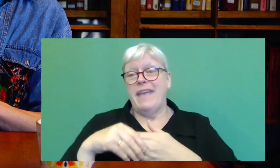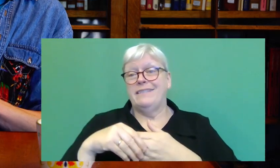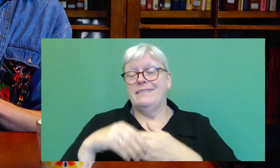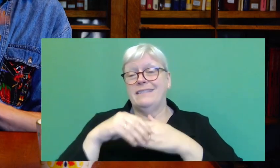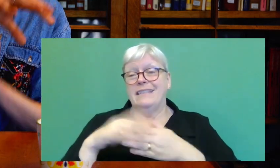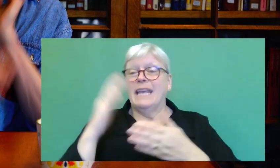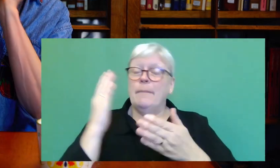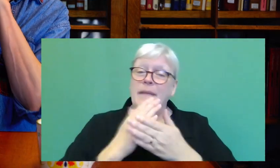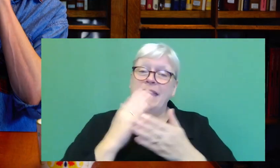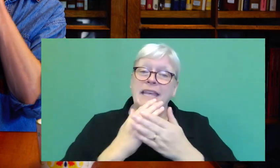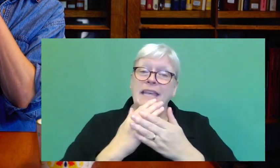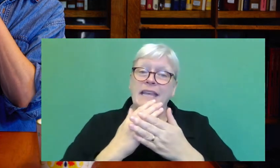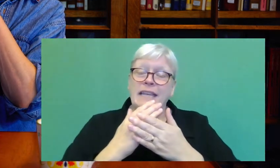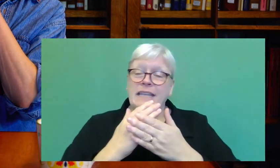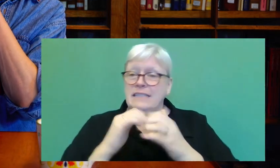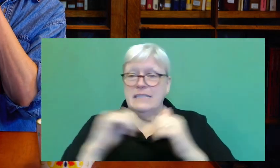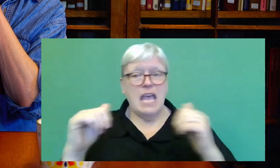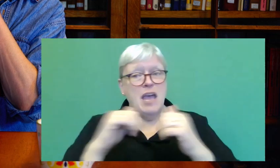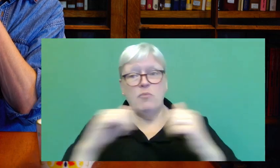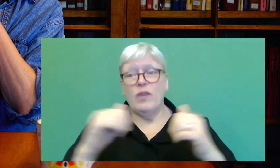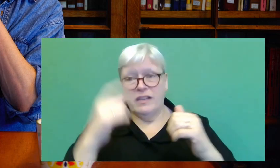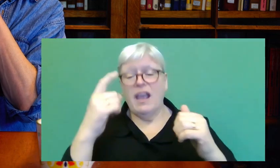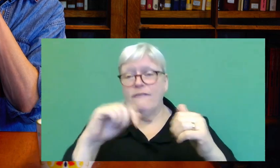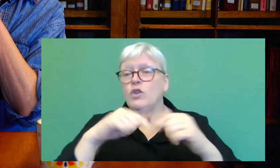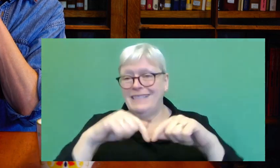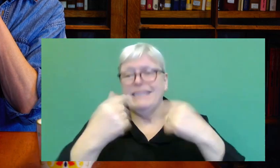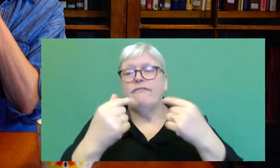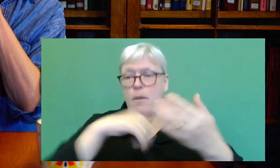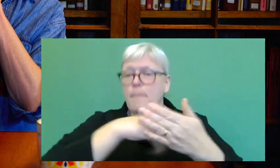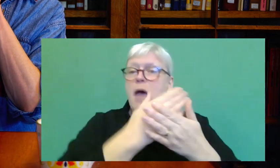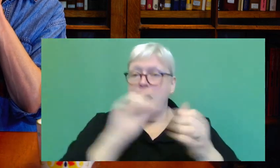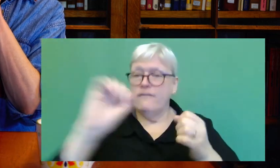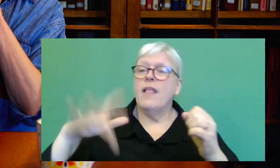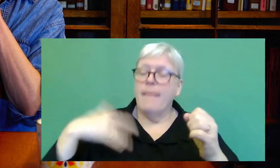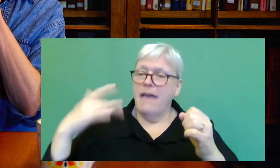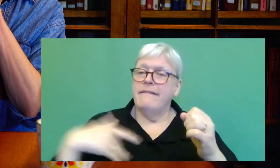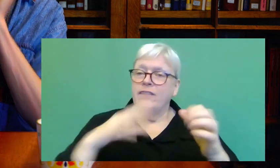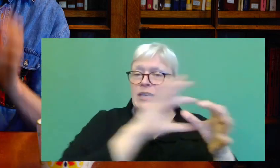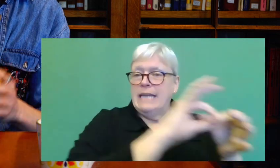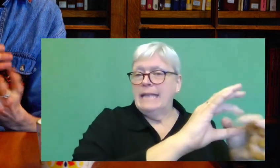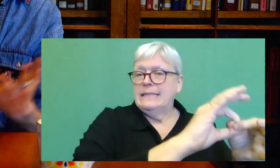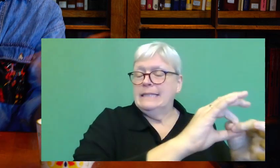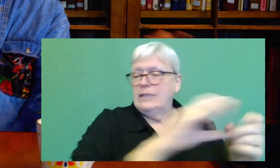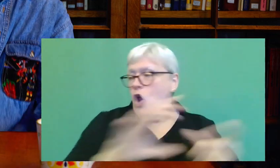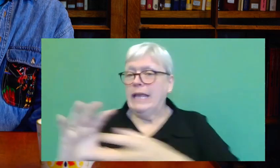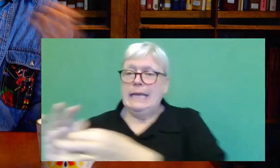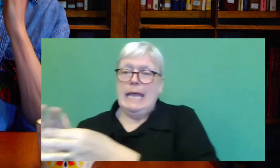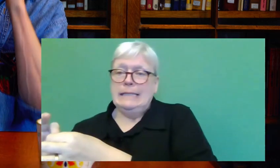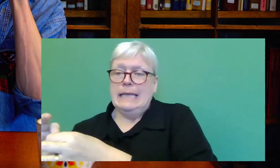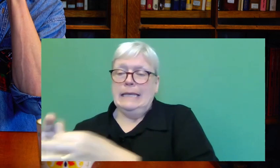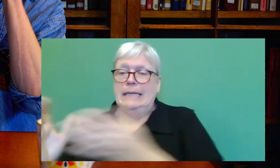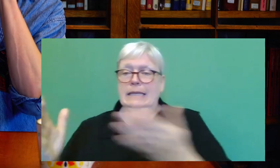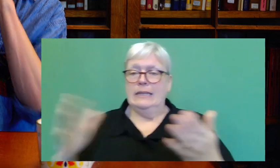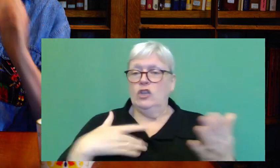so separate from different parts of our lives, because we could have connected over something really visceral in us that we don't want to share